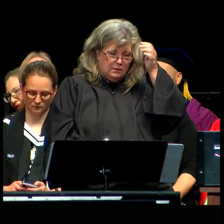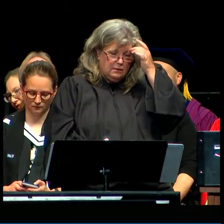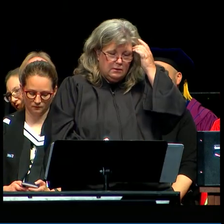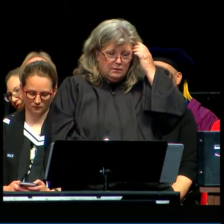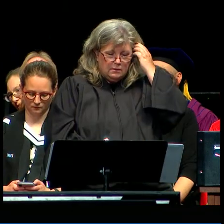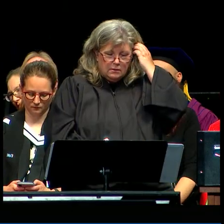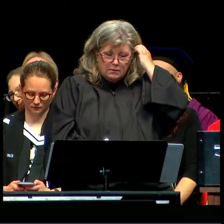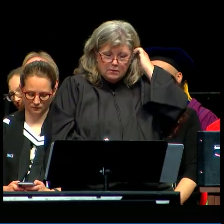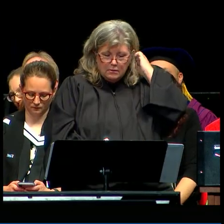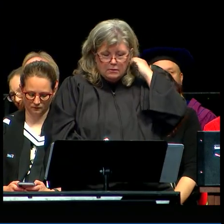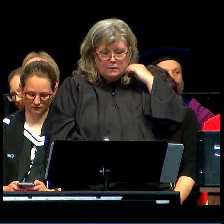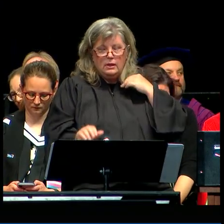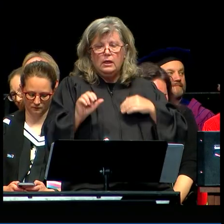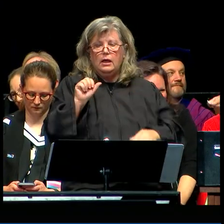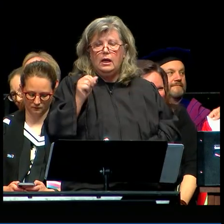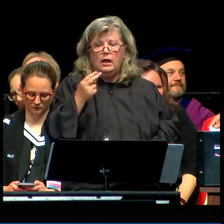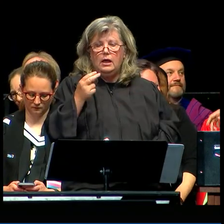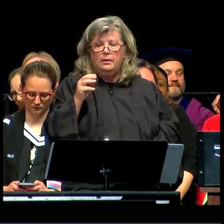Ahmed Berkdar.